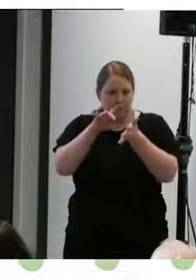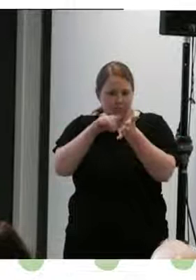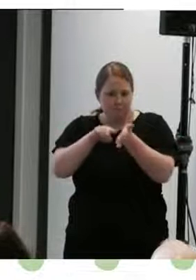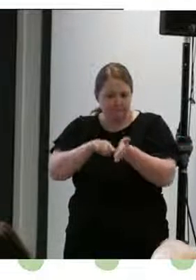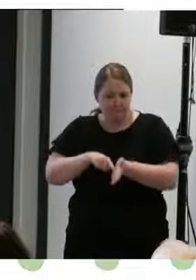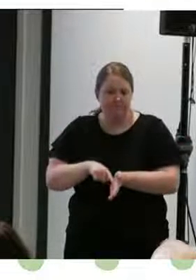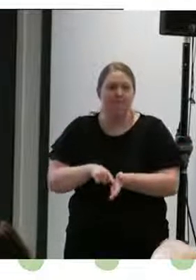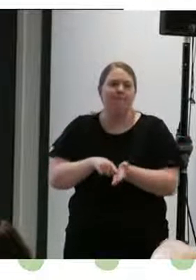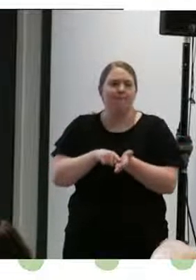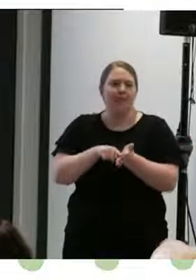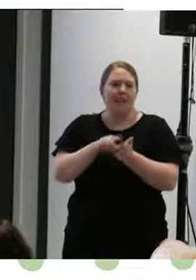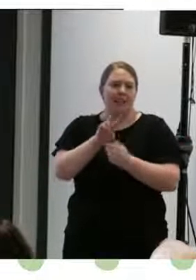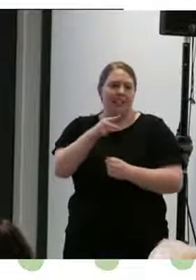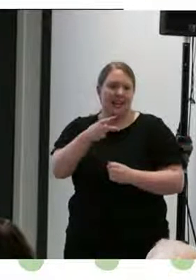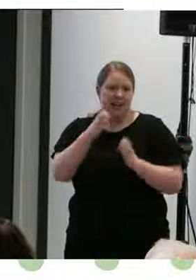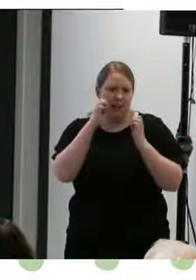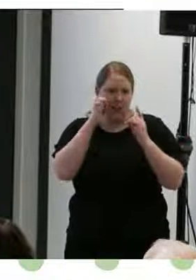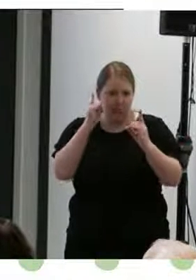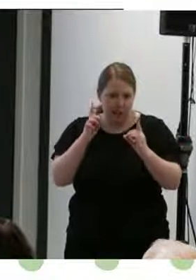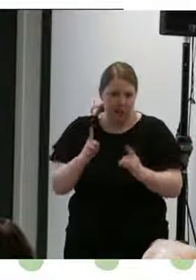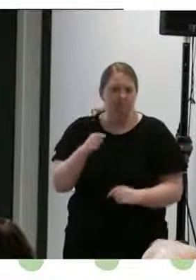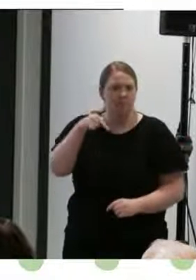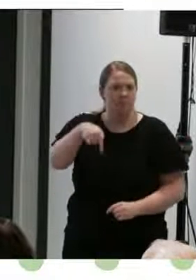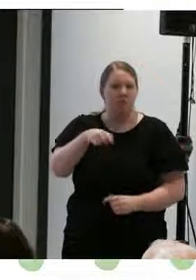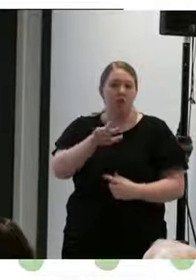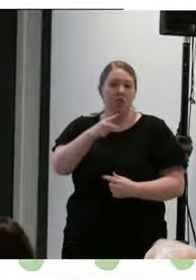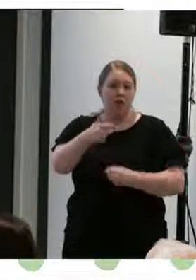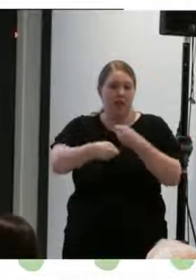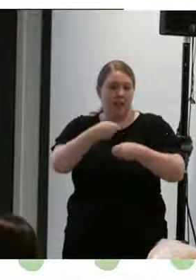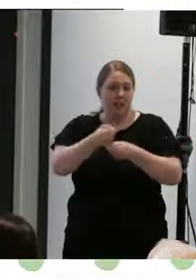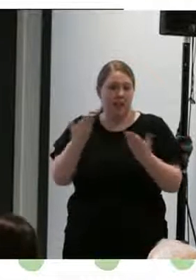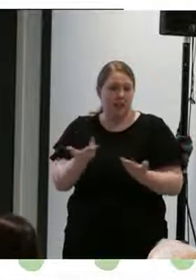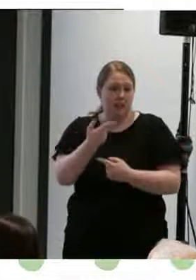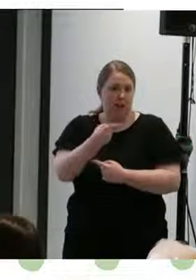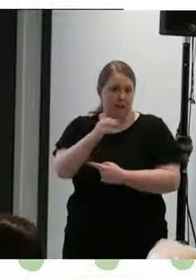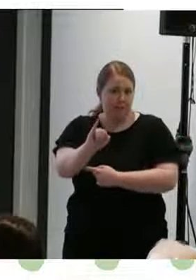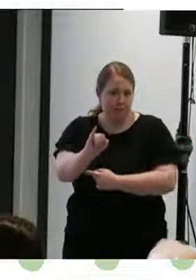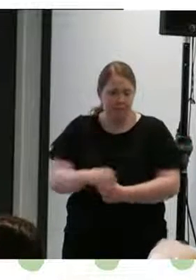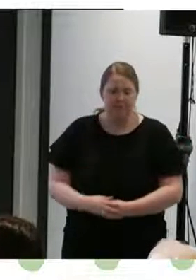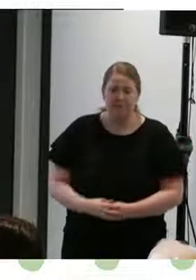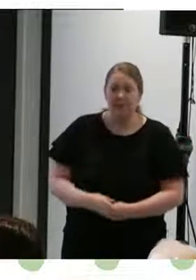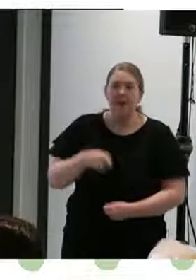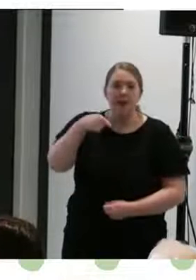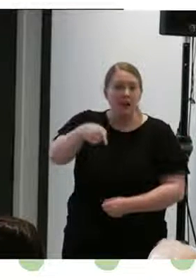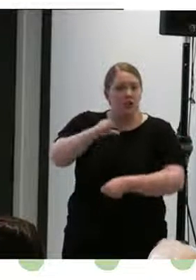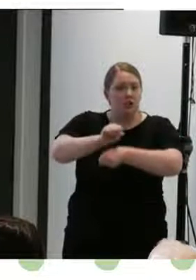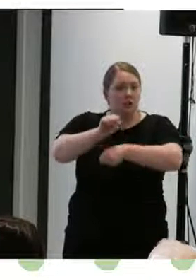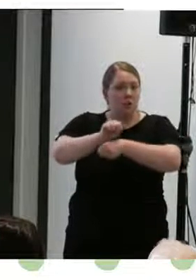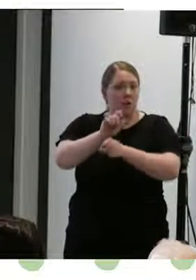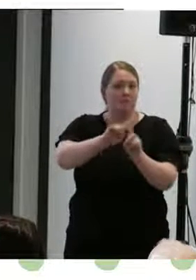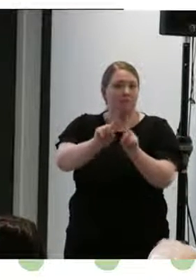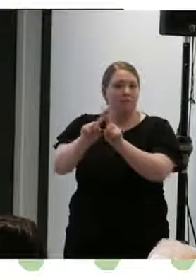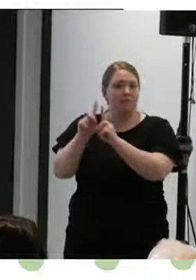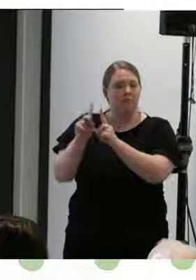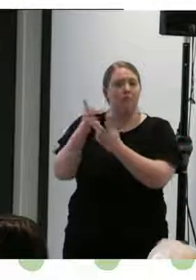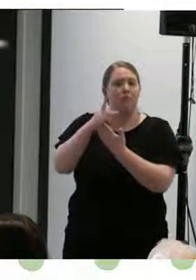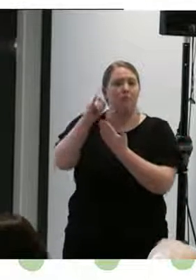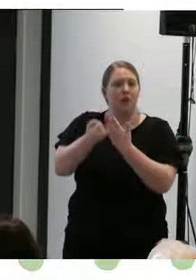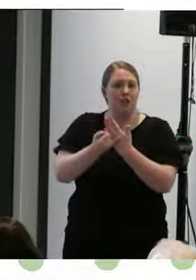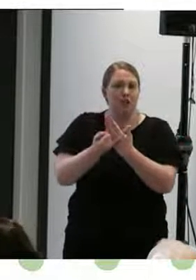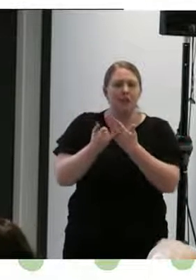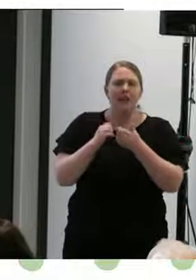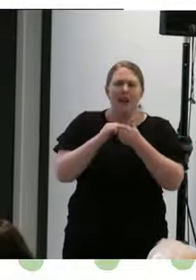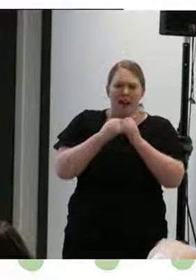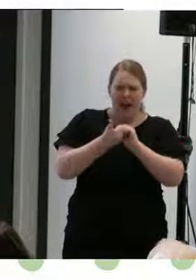year working at the Institute, and she's been a great resource during her time here. Lital has worked on such projects as creating a guide to track